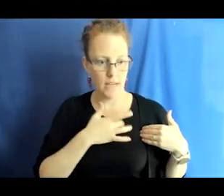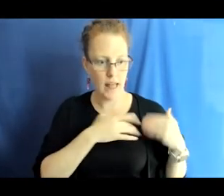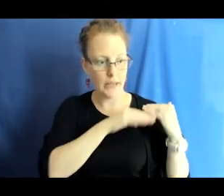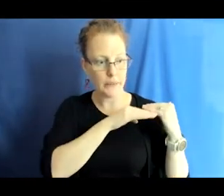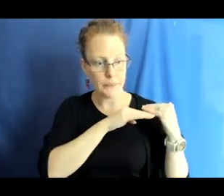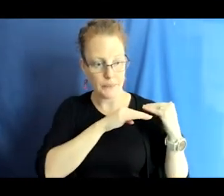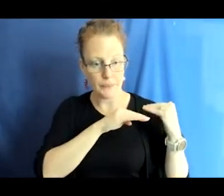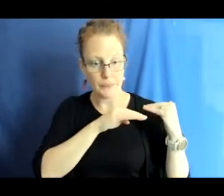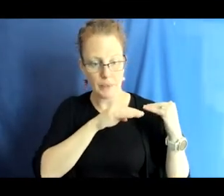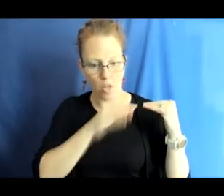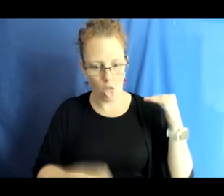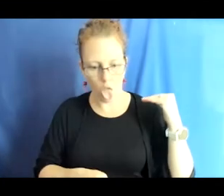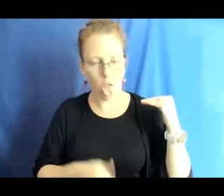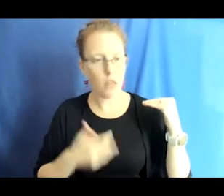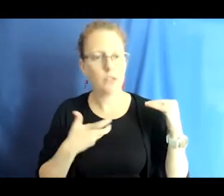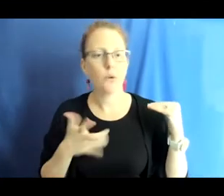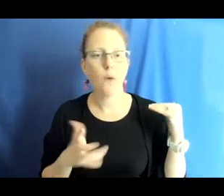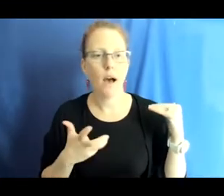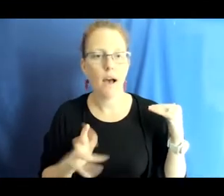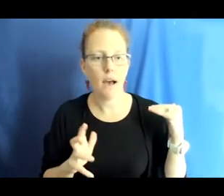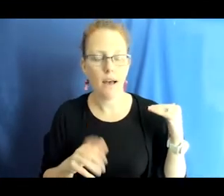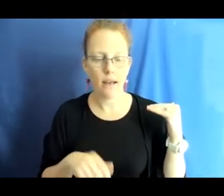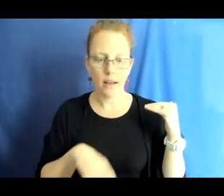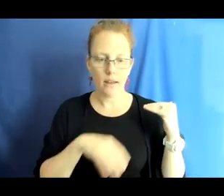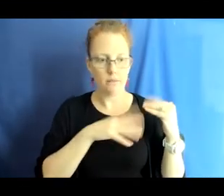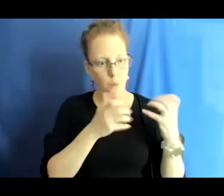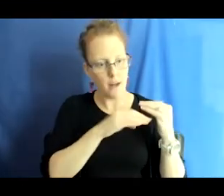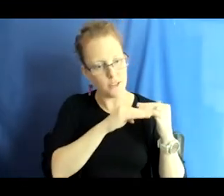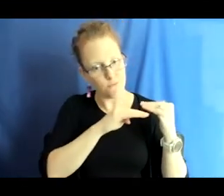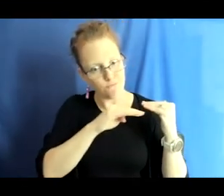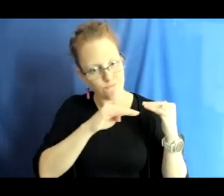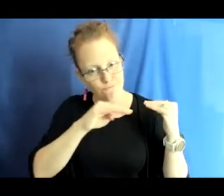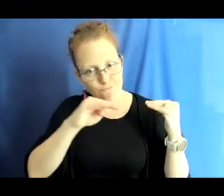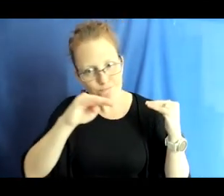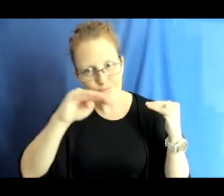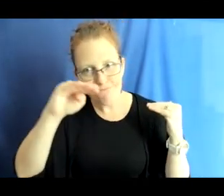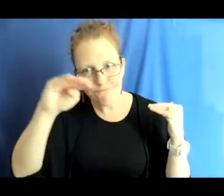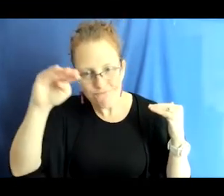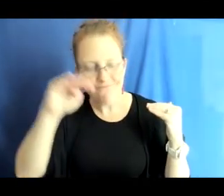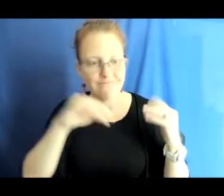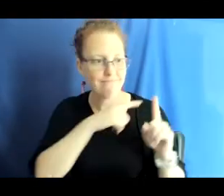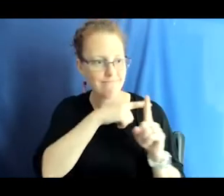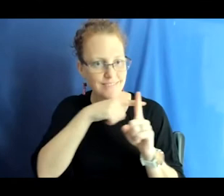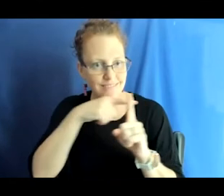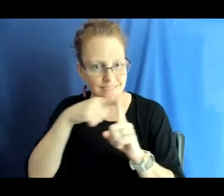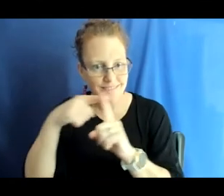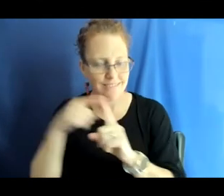You want those kind of like fictitious scenes or animation to kind of have like a deep rooted connection